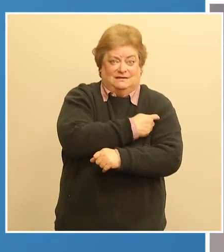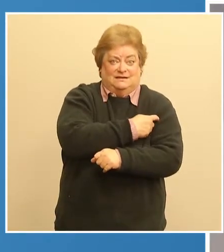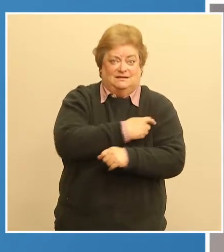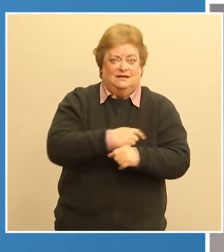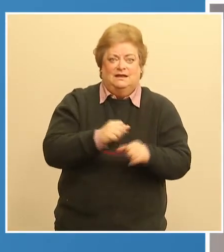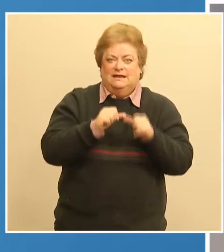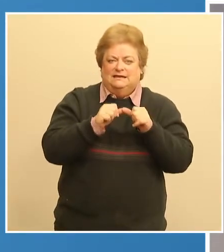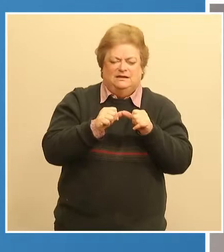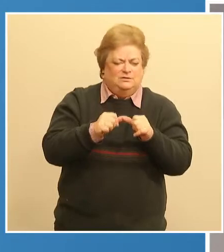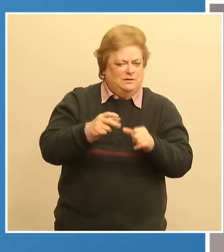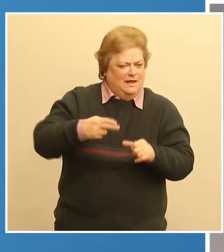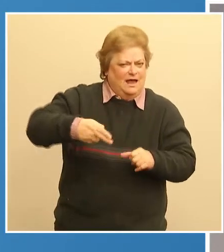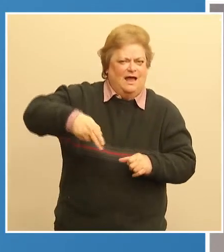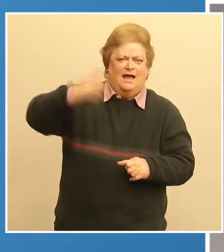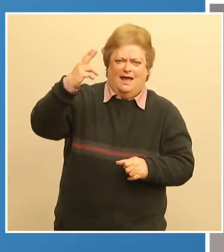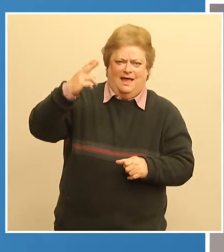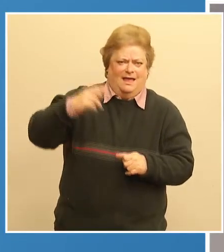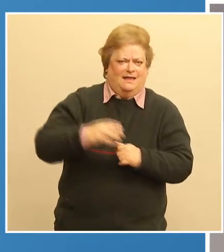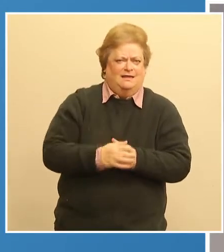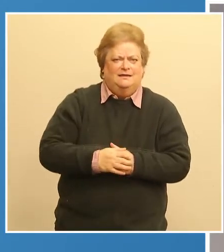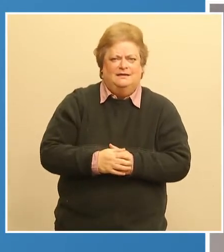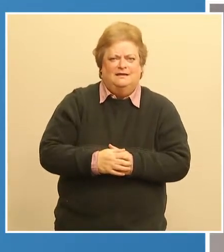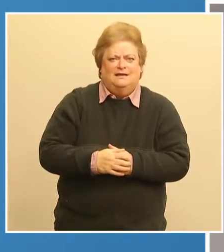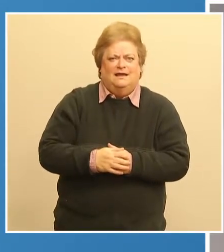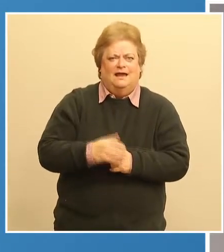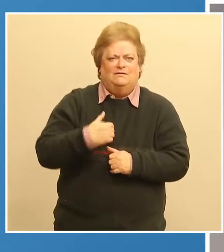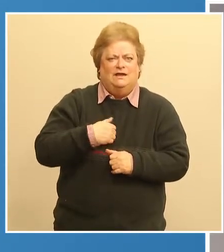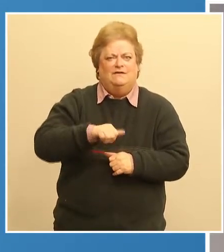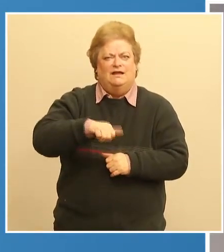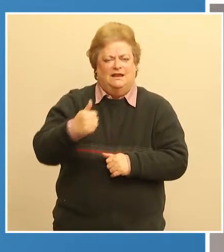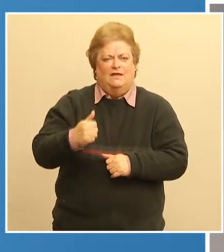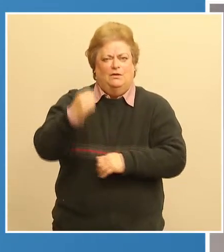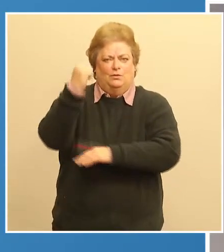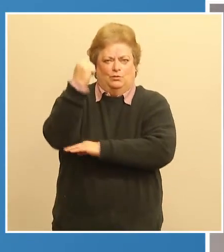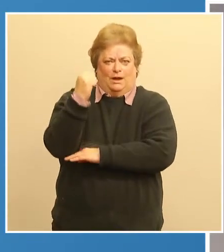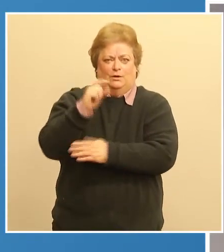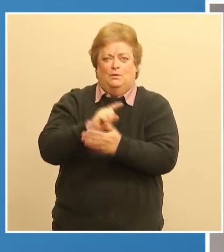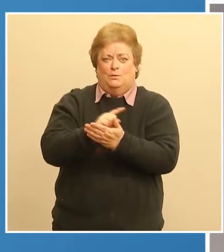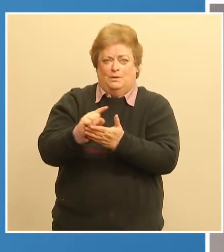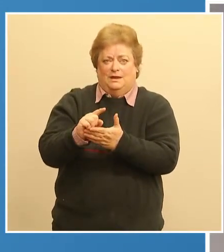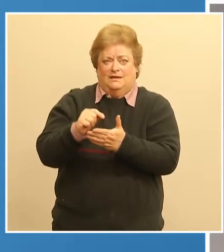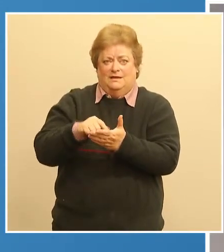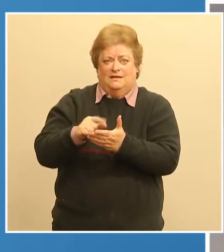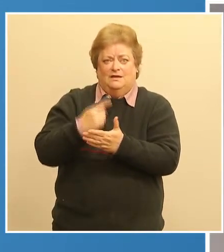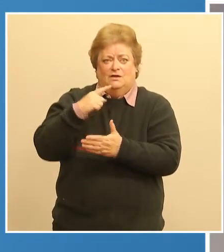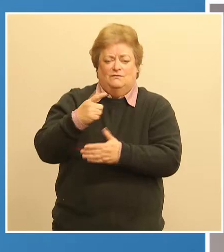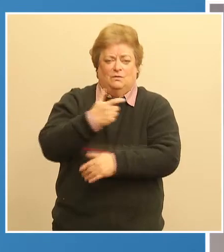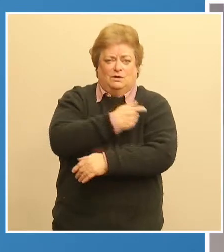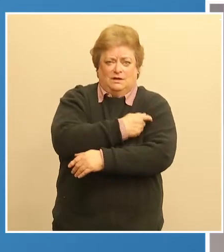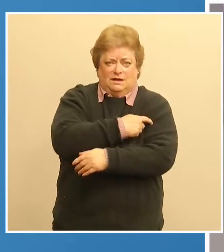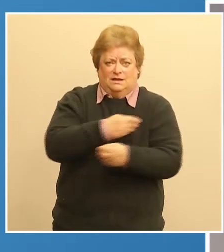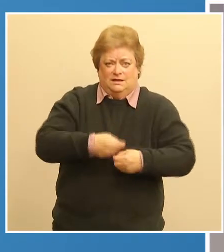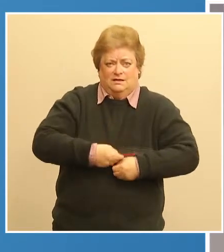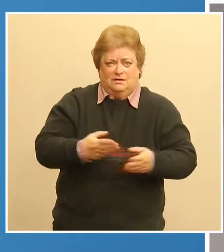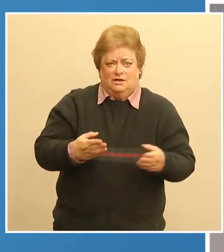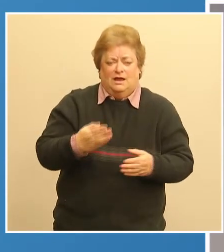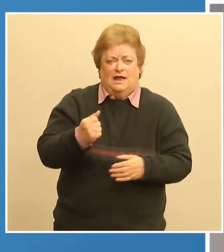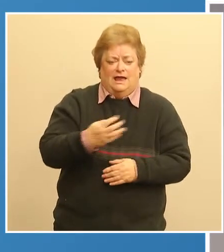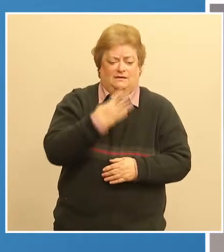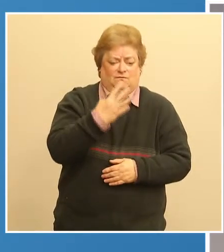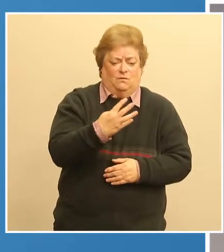COVID-19 vaccine continues to be very high, as the Mayor said. And we had another record week last week for doses administered at our